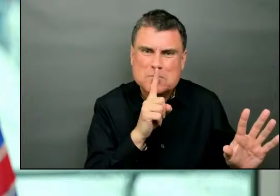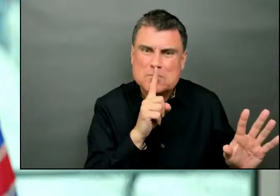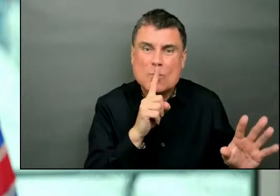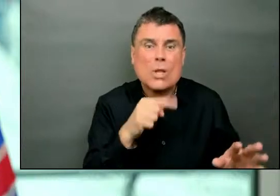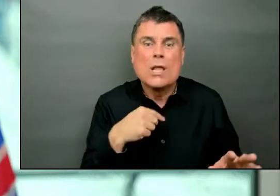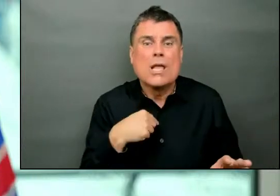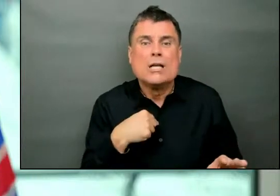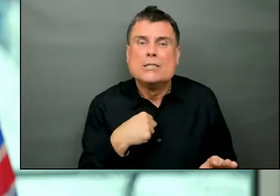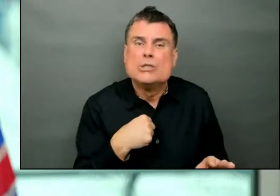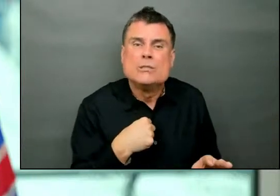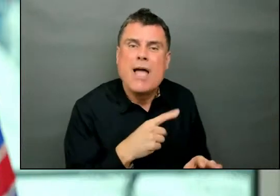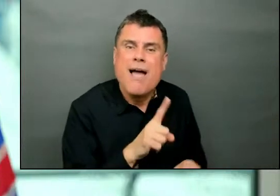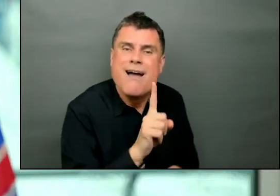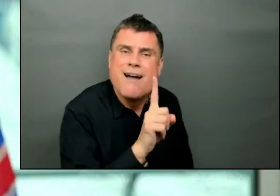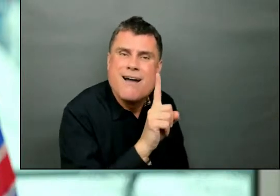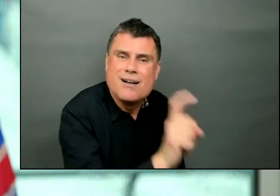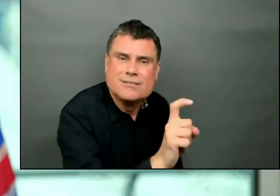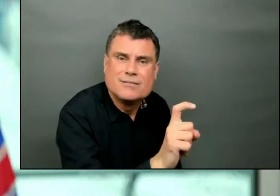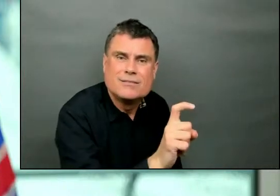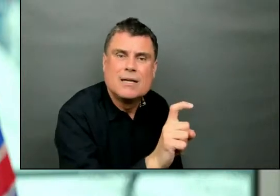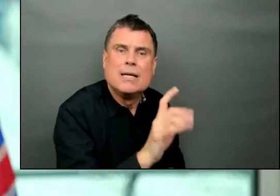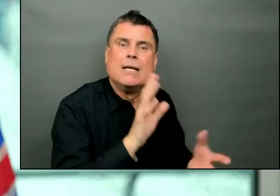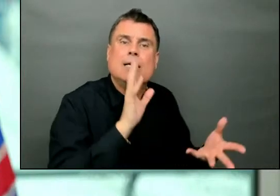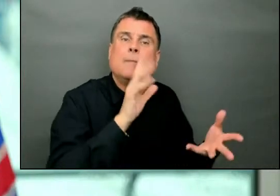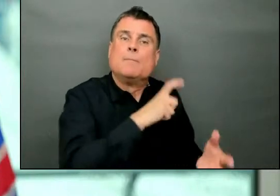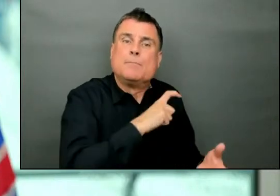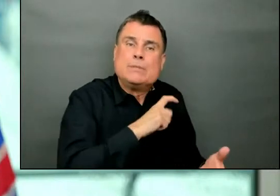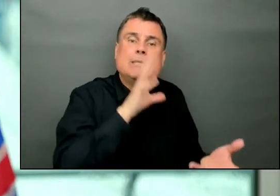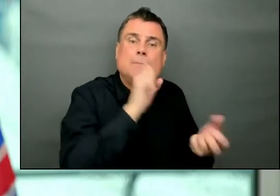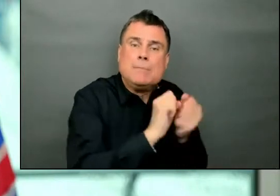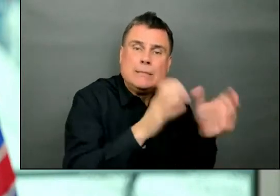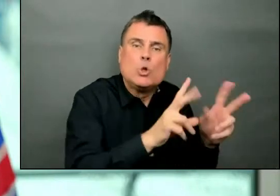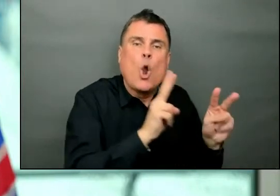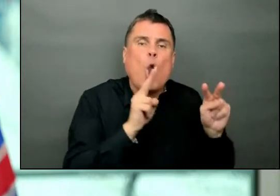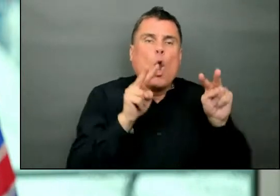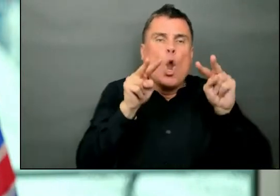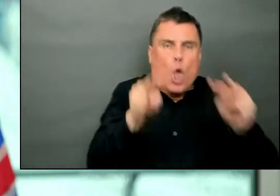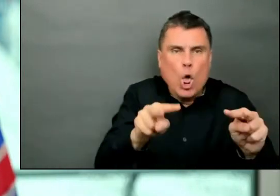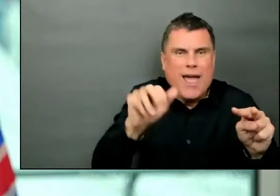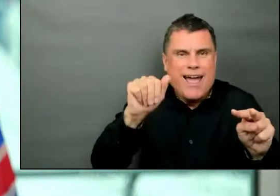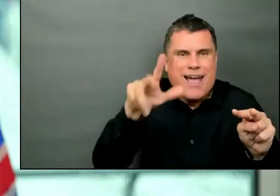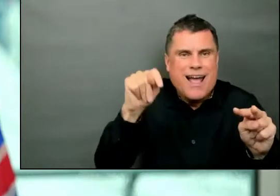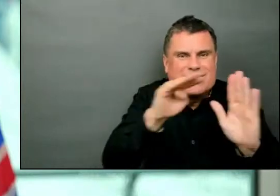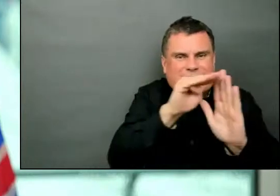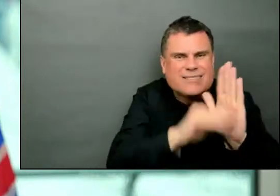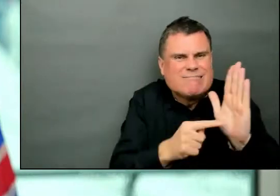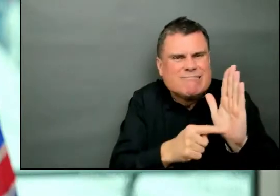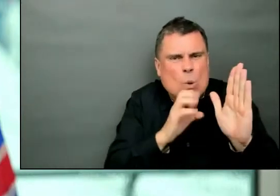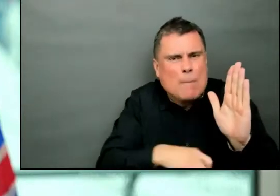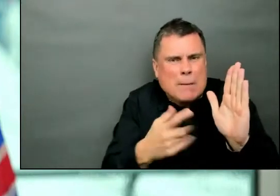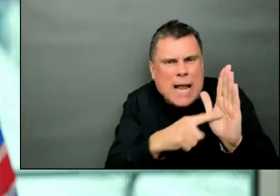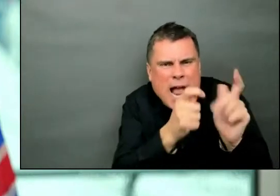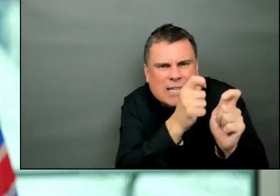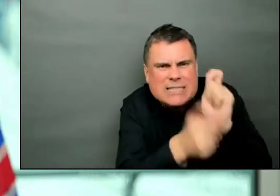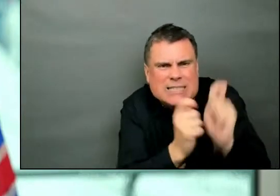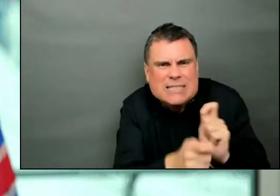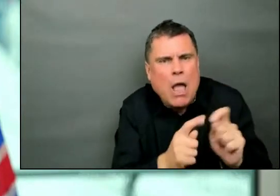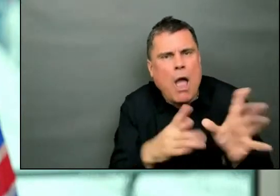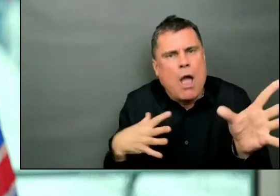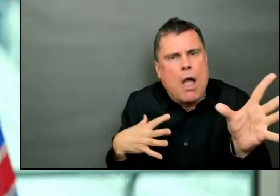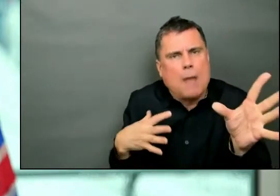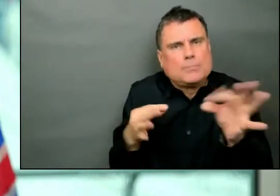can reform the Act to make sure that we could address some of these complex issues that police are faced with.